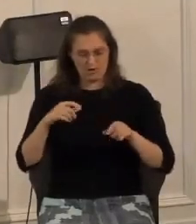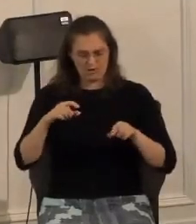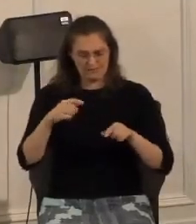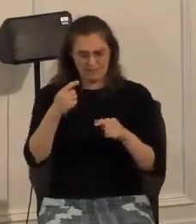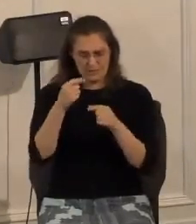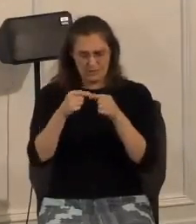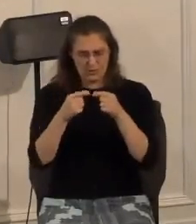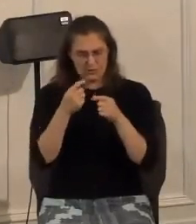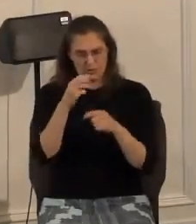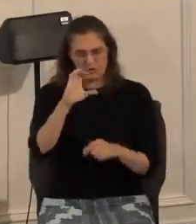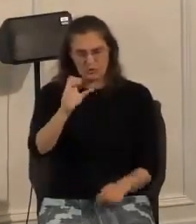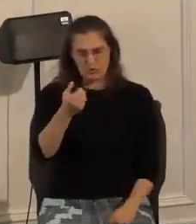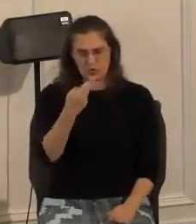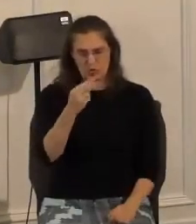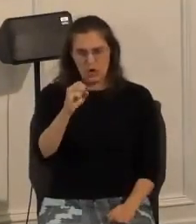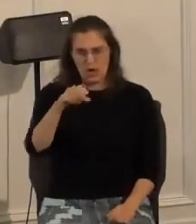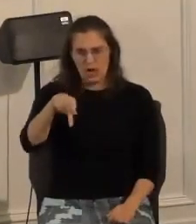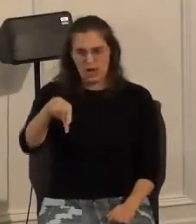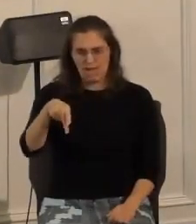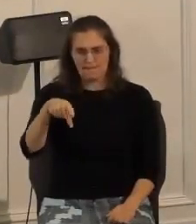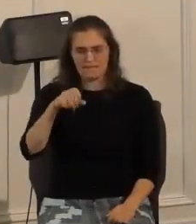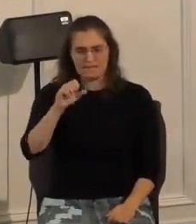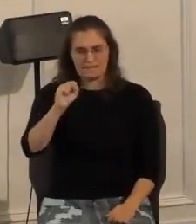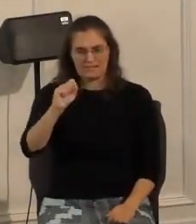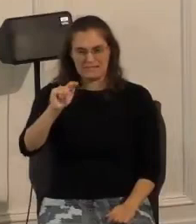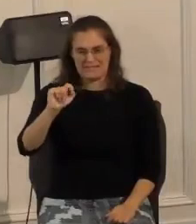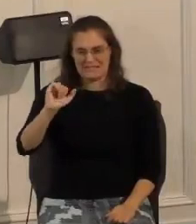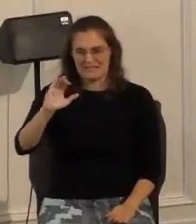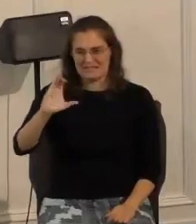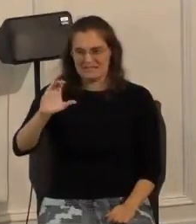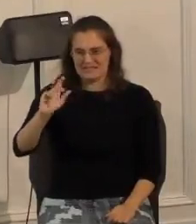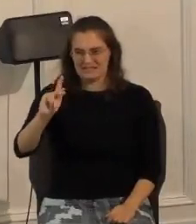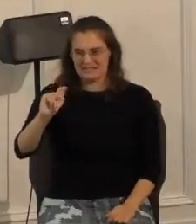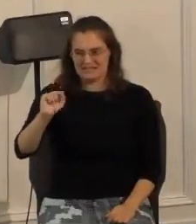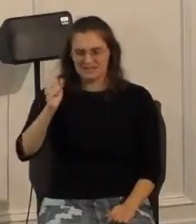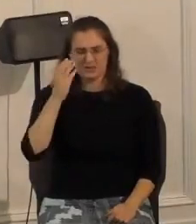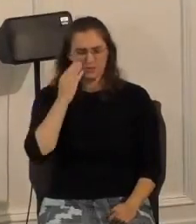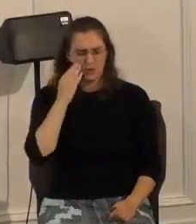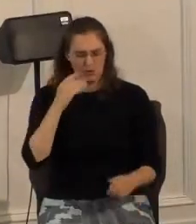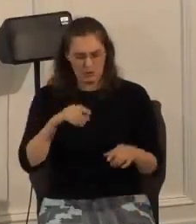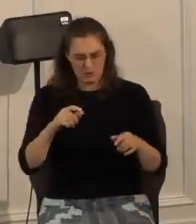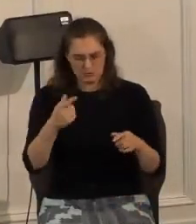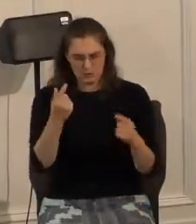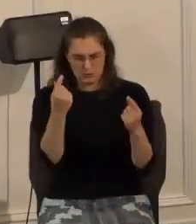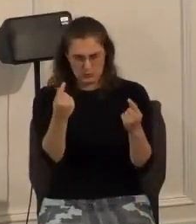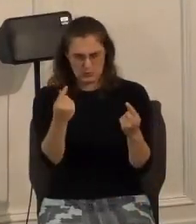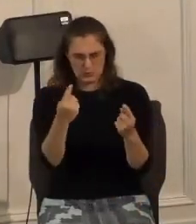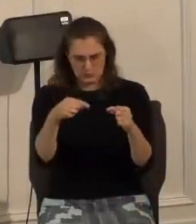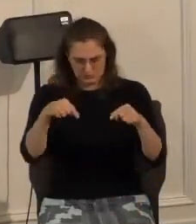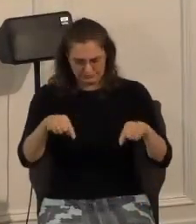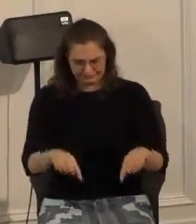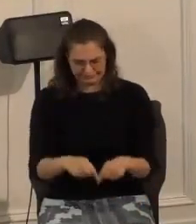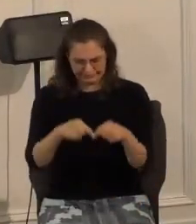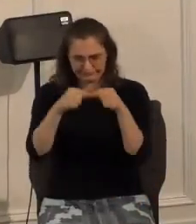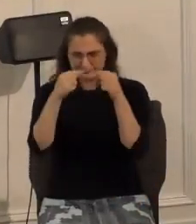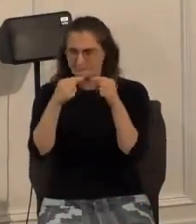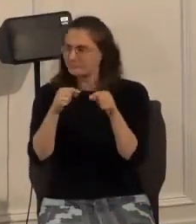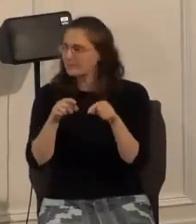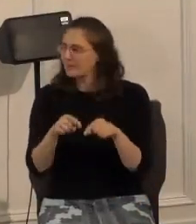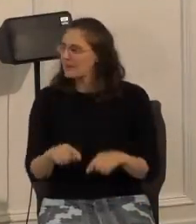May I have a fork, please? I always ask for a fork. I said, okay. So why do we use forks and knives and